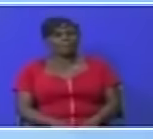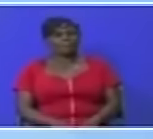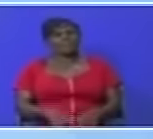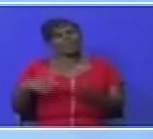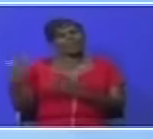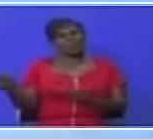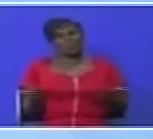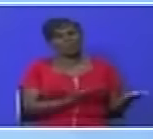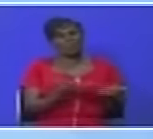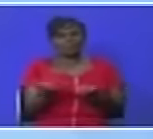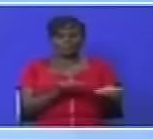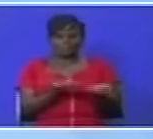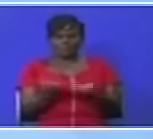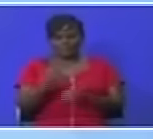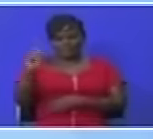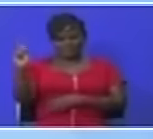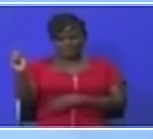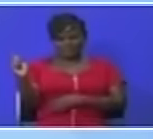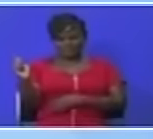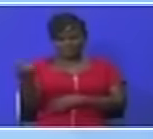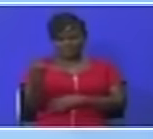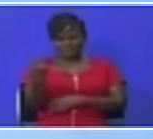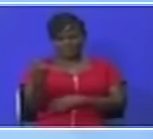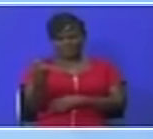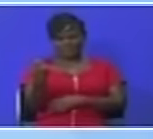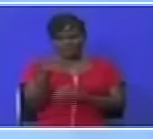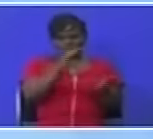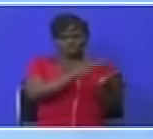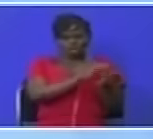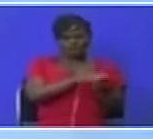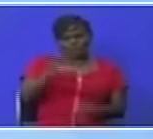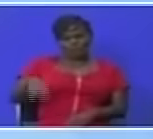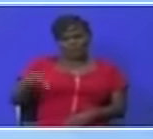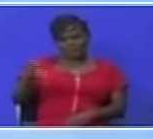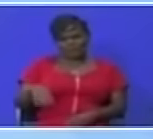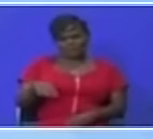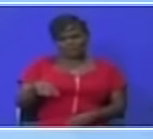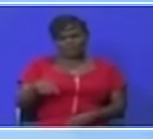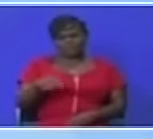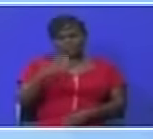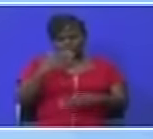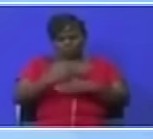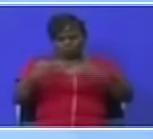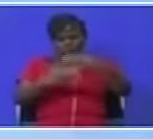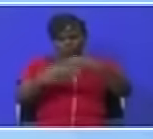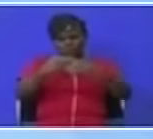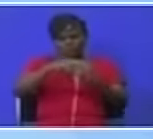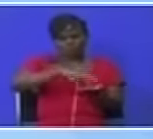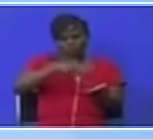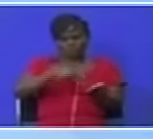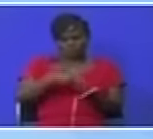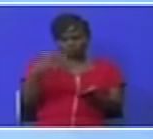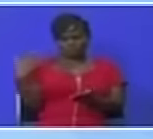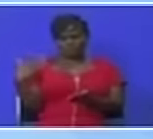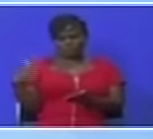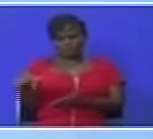All right, welcome now to the business segment. And Kenyans have given the stock market a wide berth, opting to invest in real estate projects as the property boom